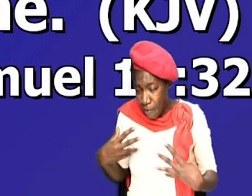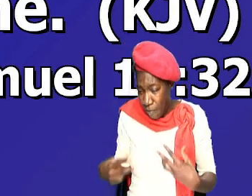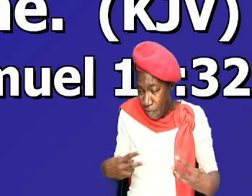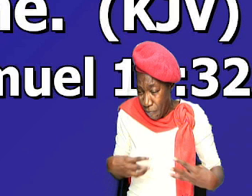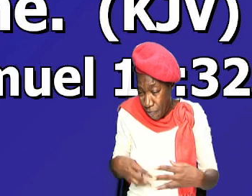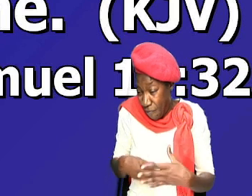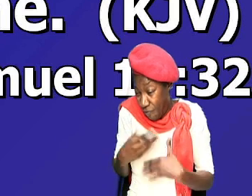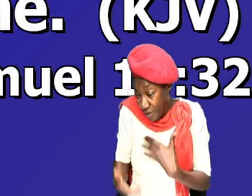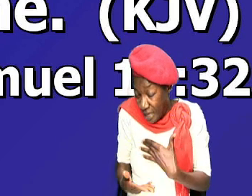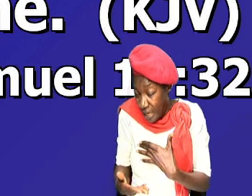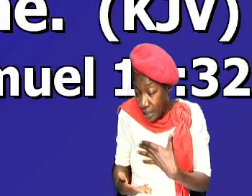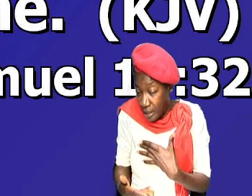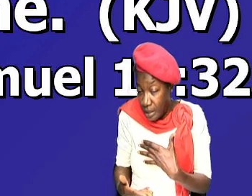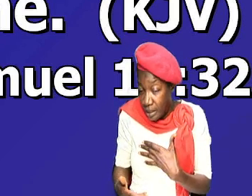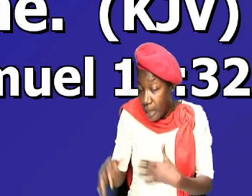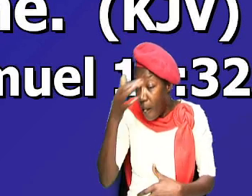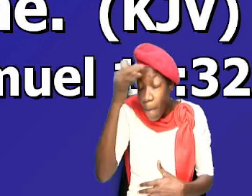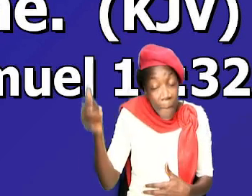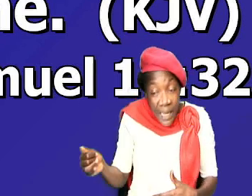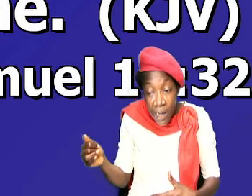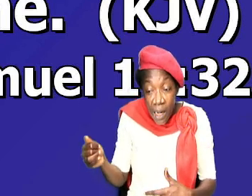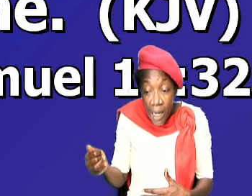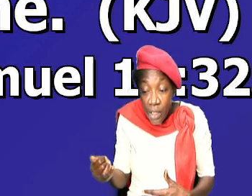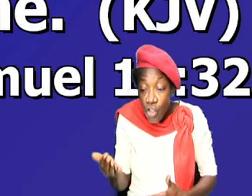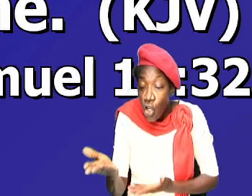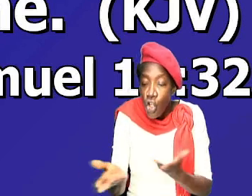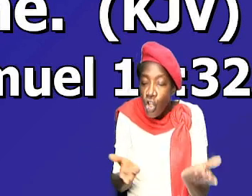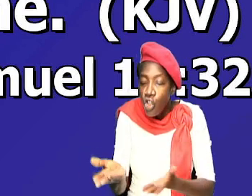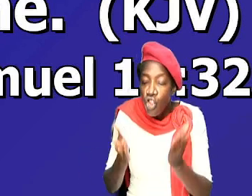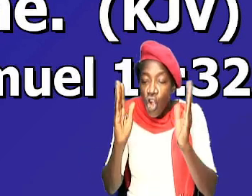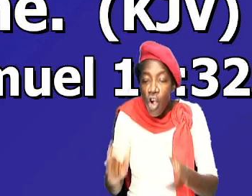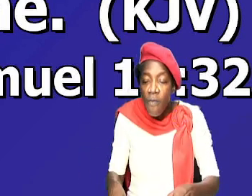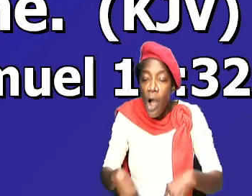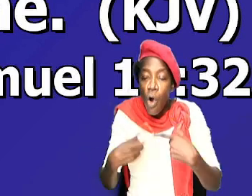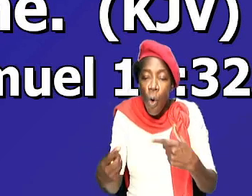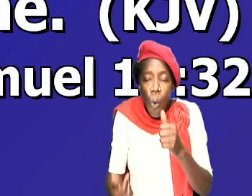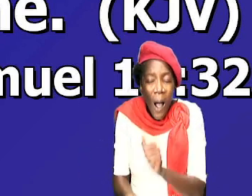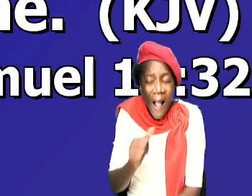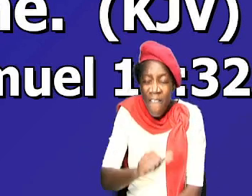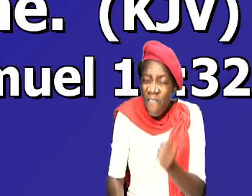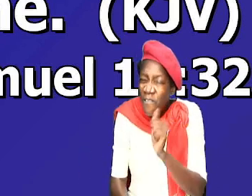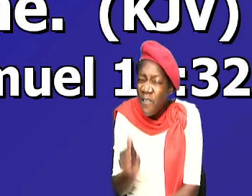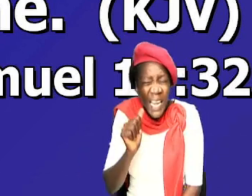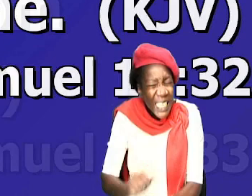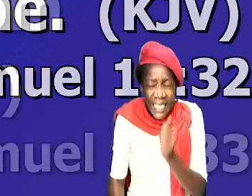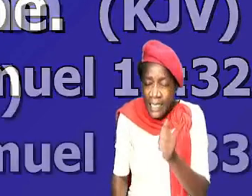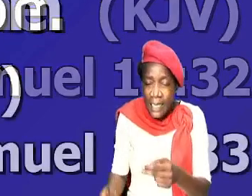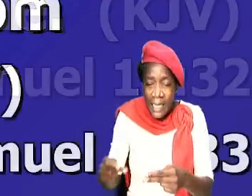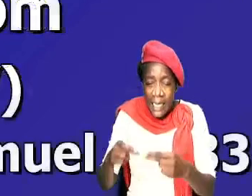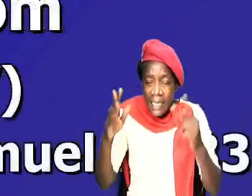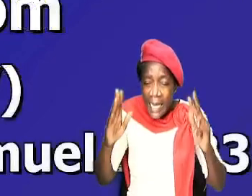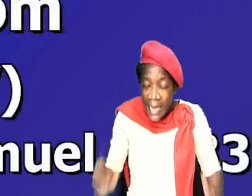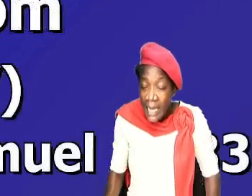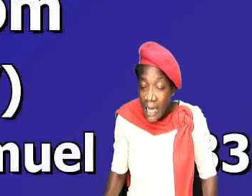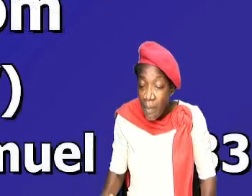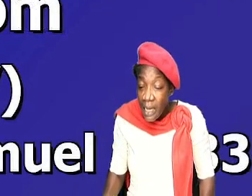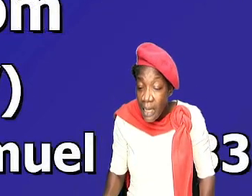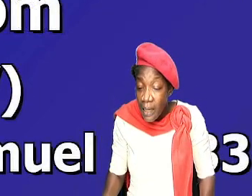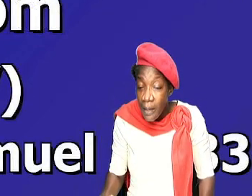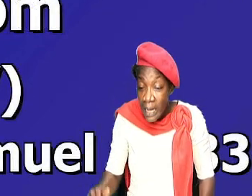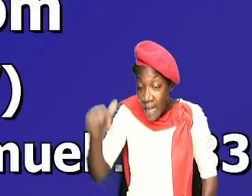fail him, because thy servant will go and fight this Philistine. This was